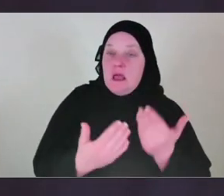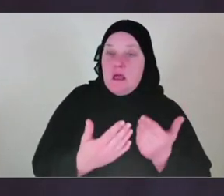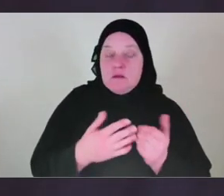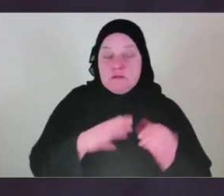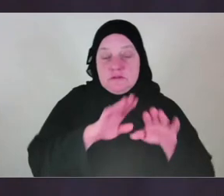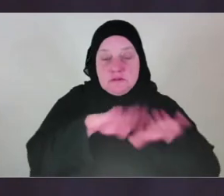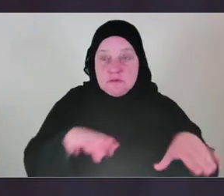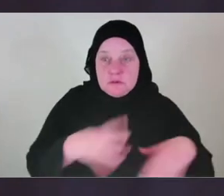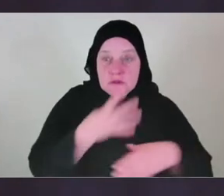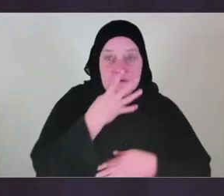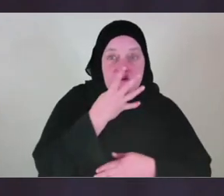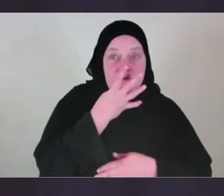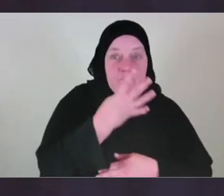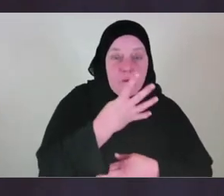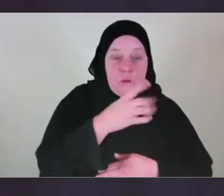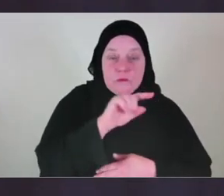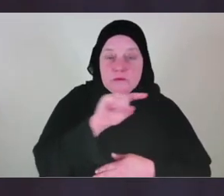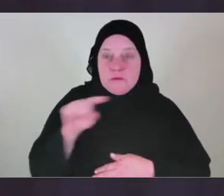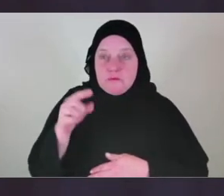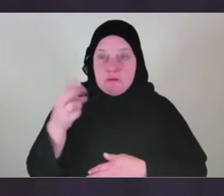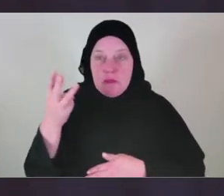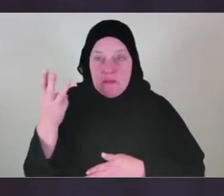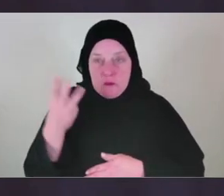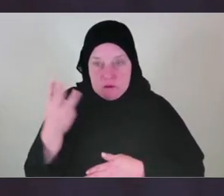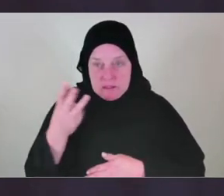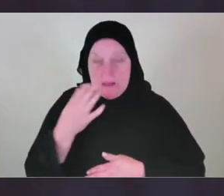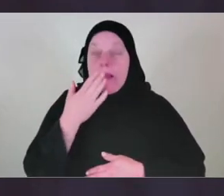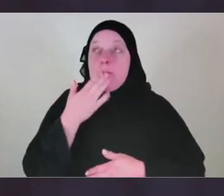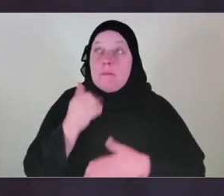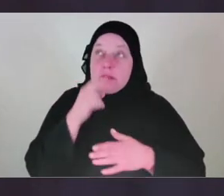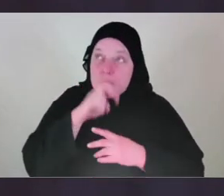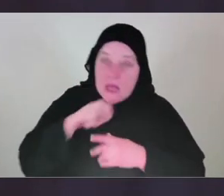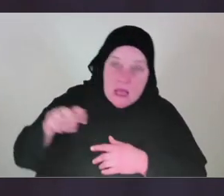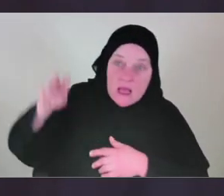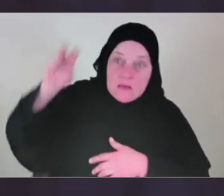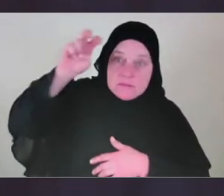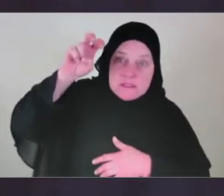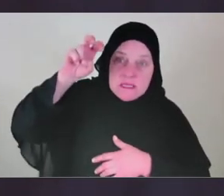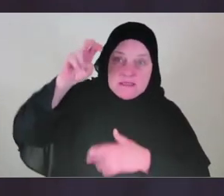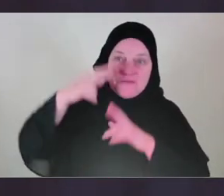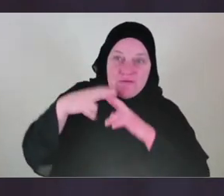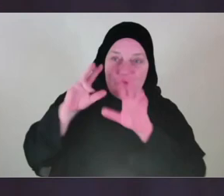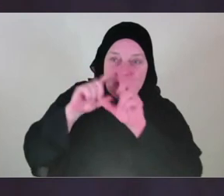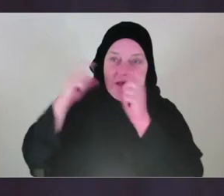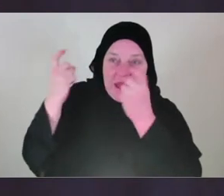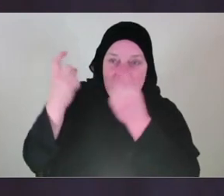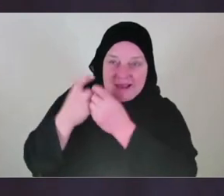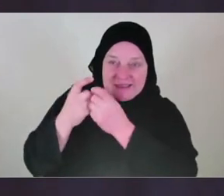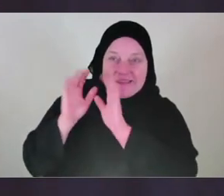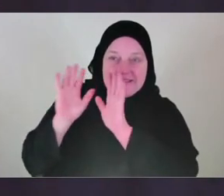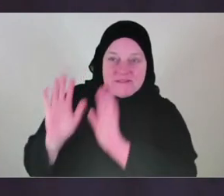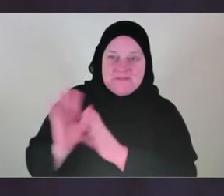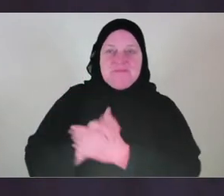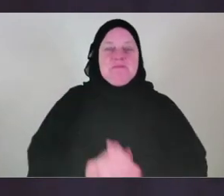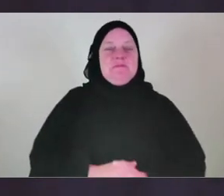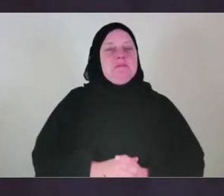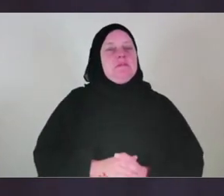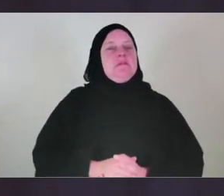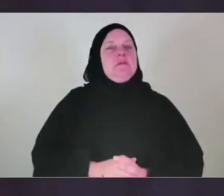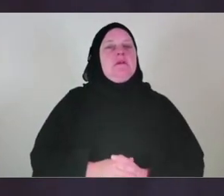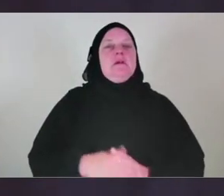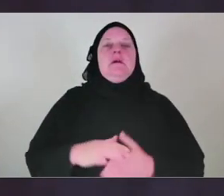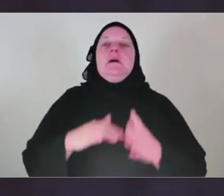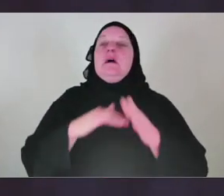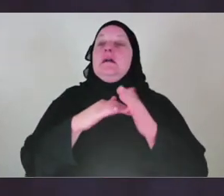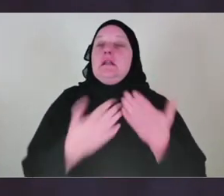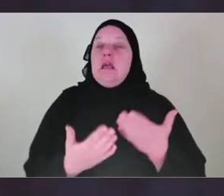you would like to attend upstairs. Now can I ask that we all recite a loud salawat as we welcome Sheikh Mohammed